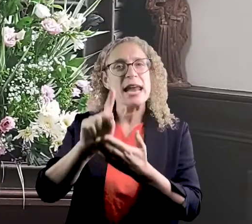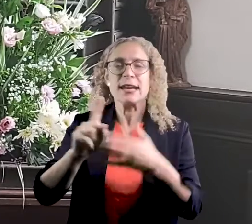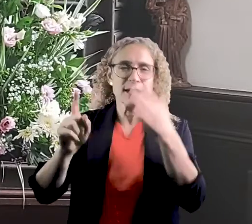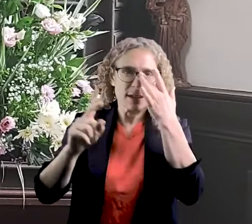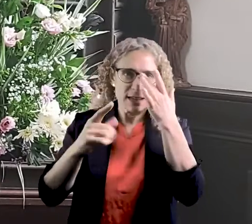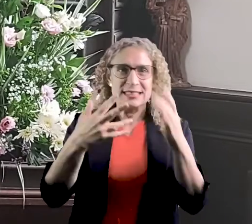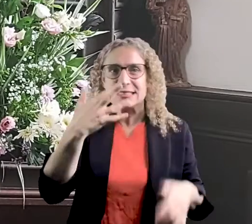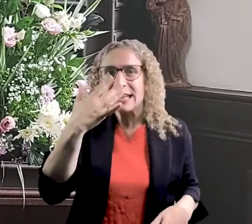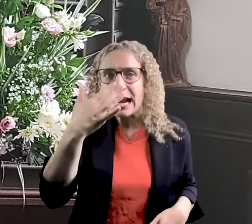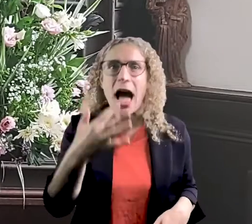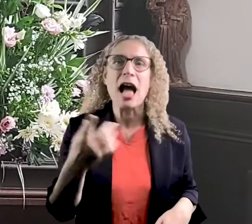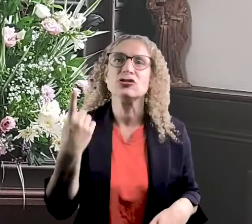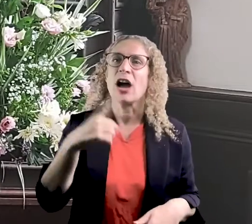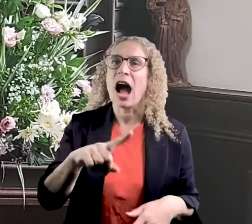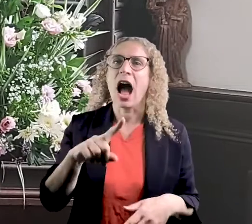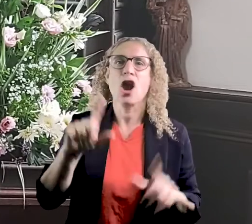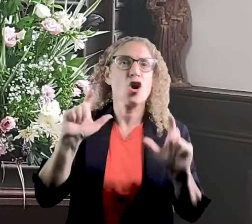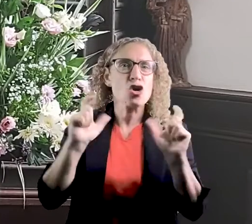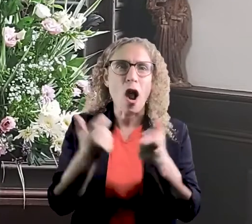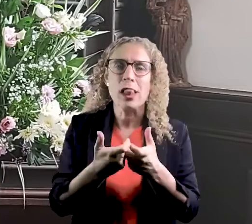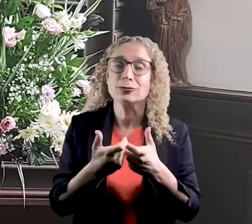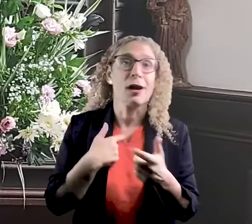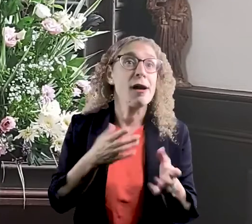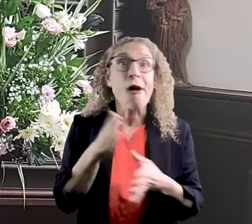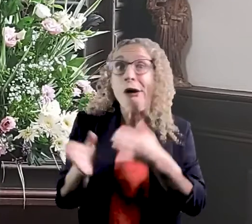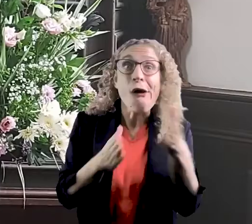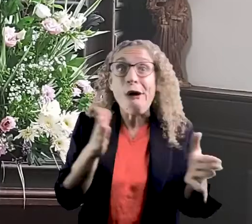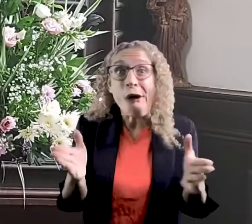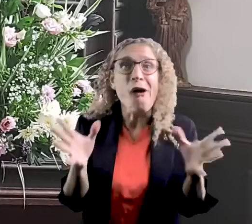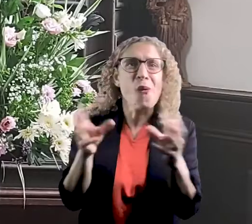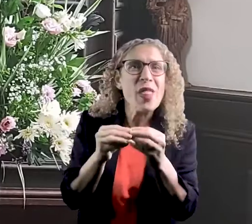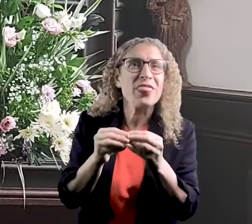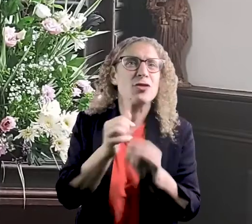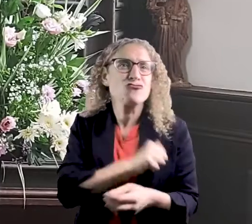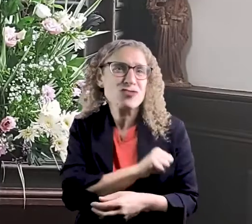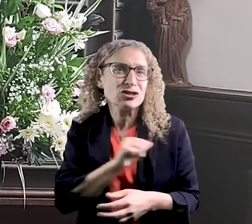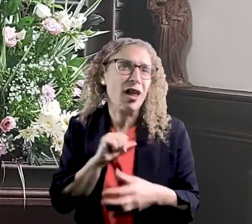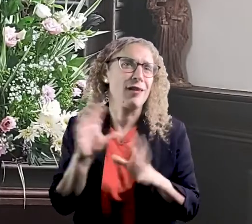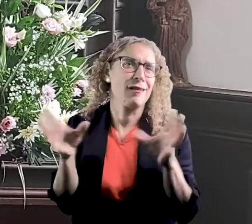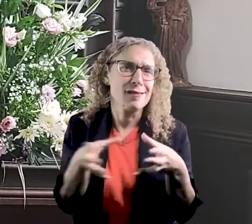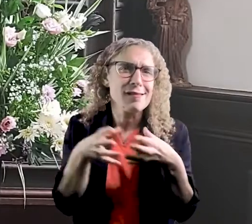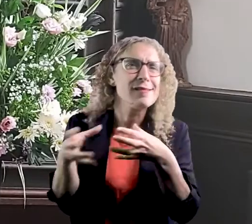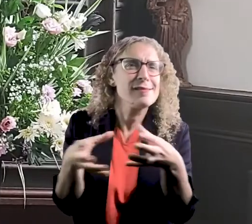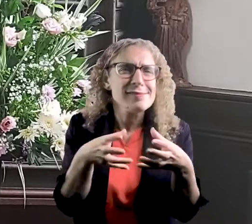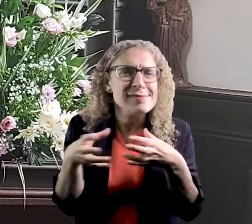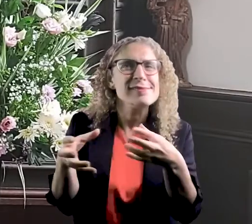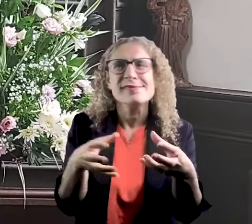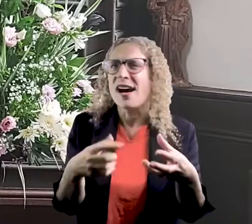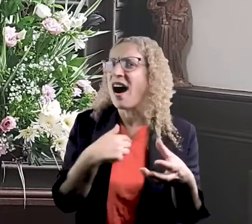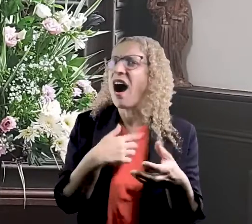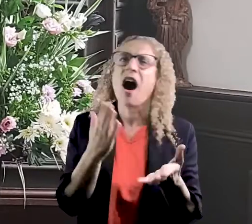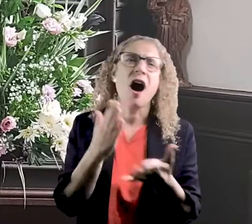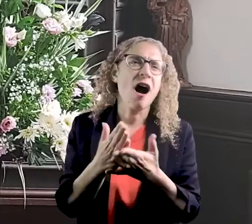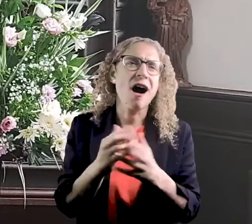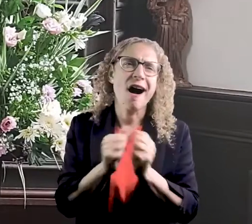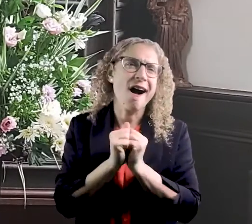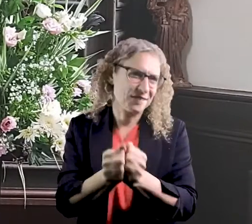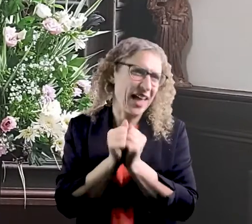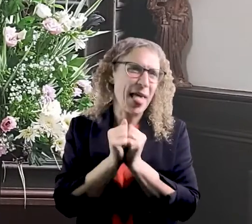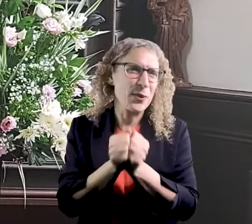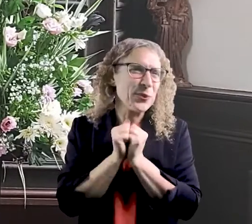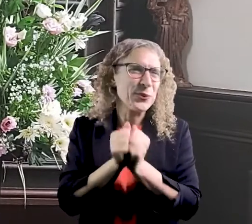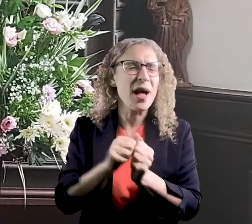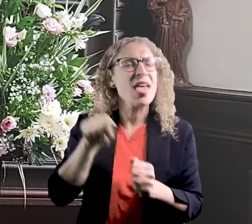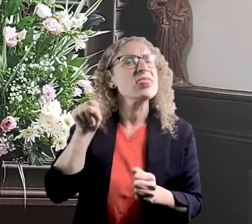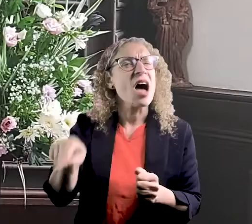and college years were full of Christian activity, and they were such a valuable time because they